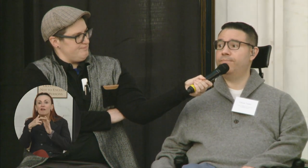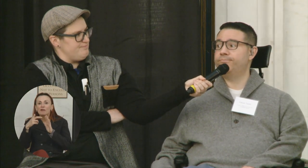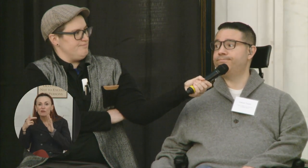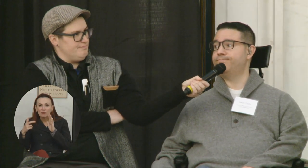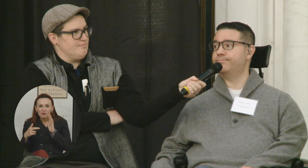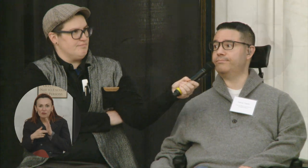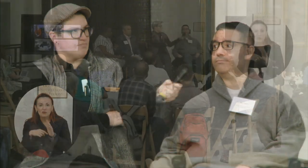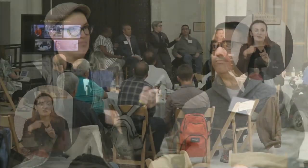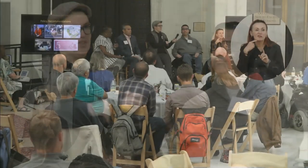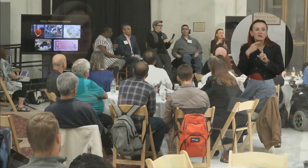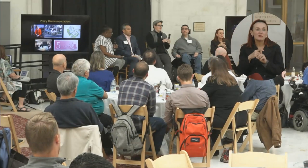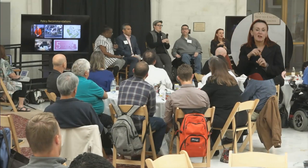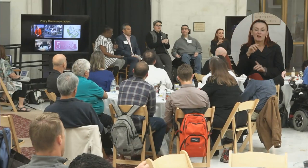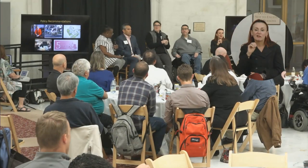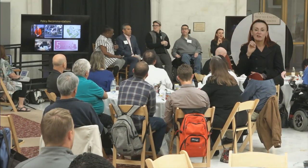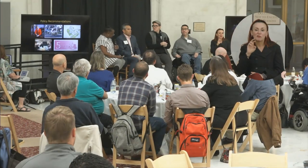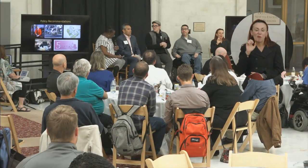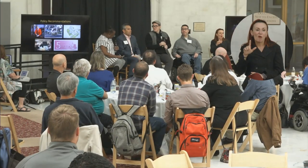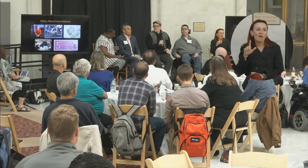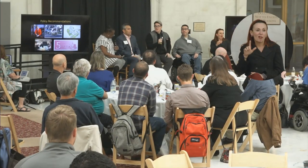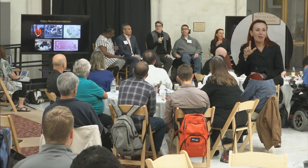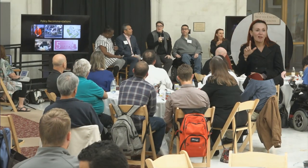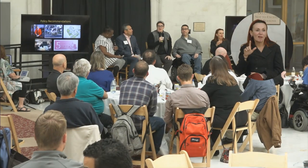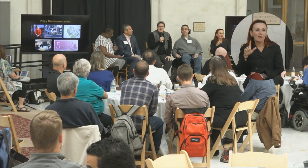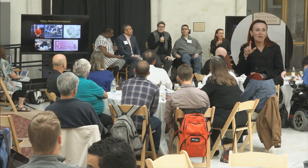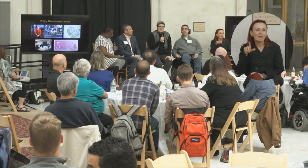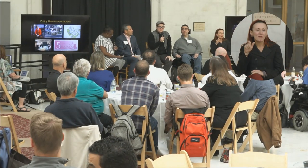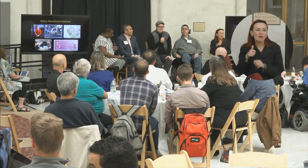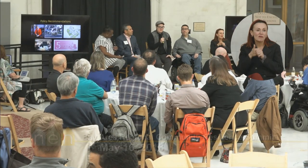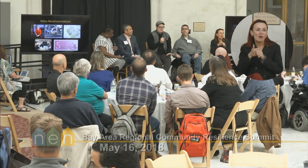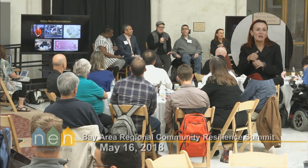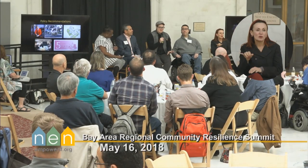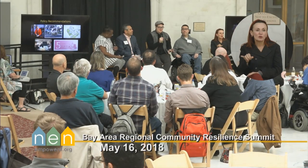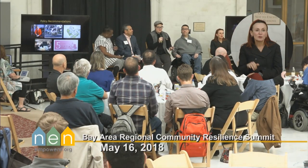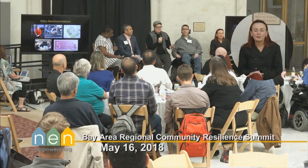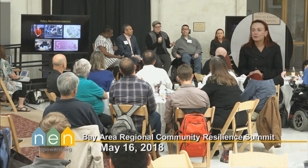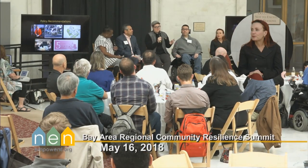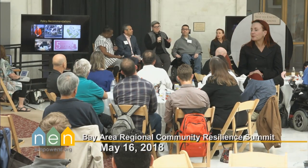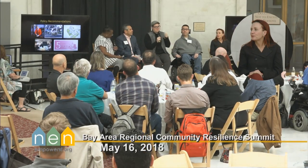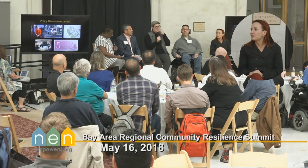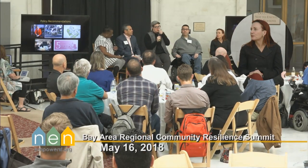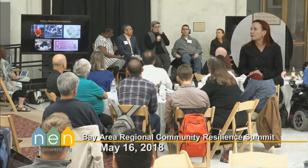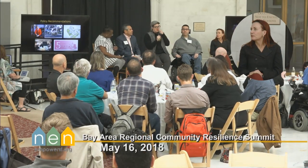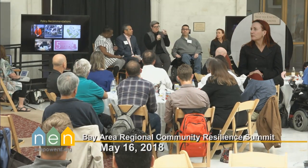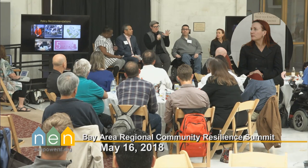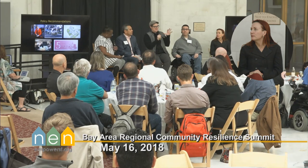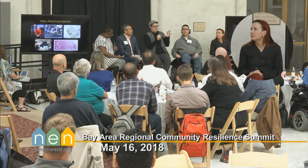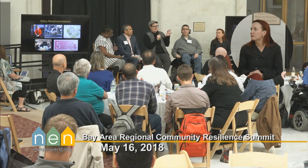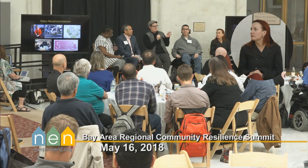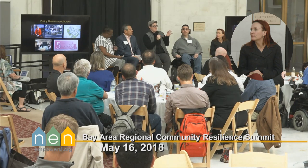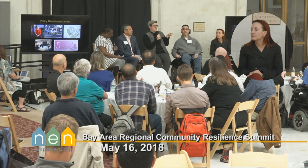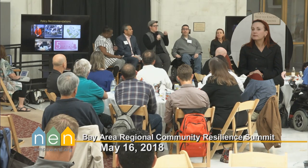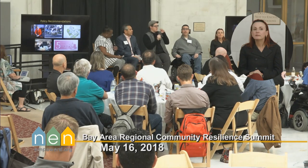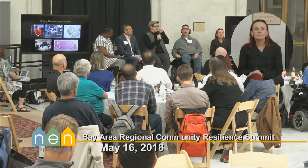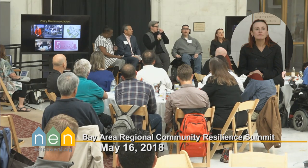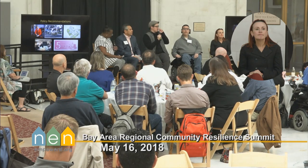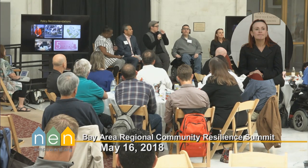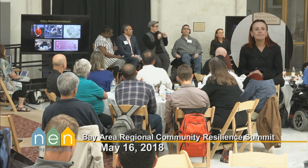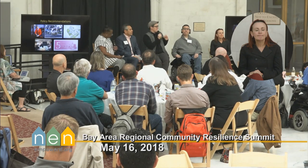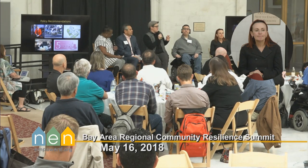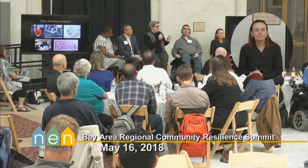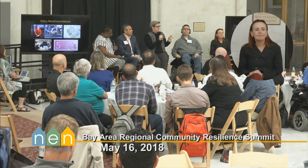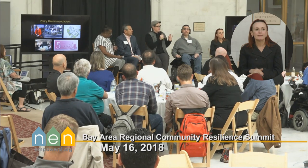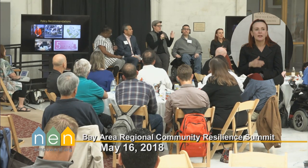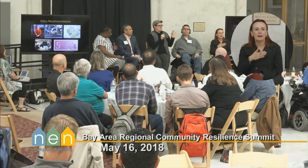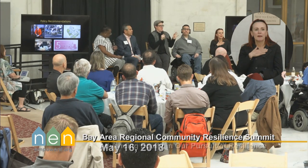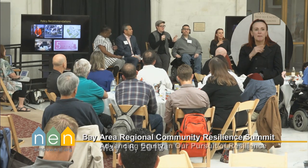outcome. Great answer. I'll use an experience from doing kind of SFPD chaplaincy